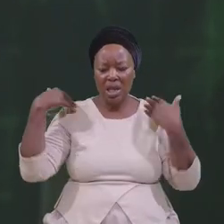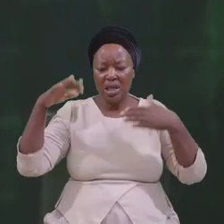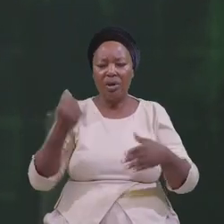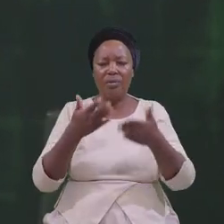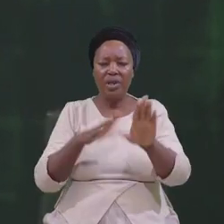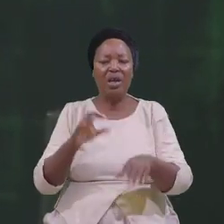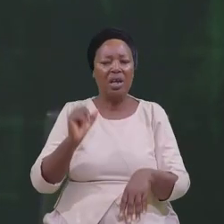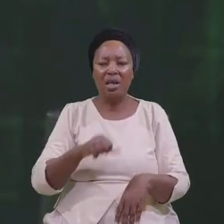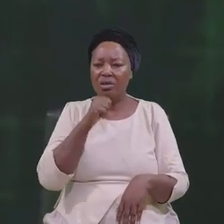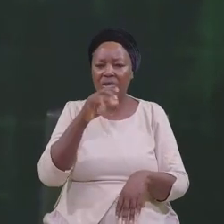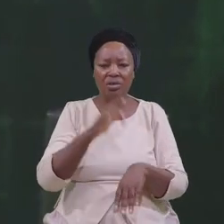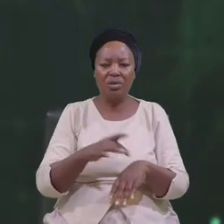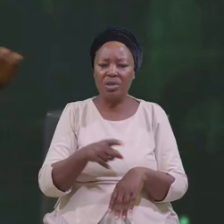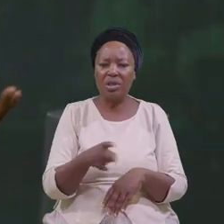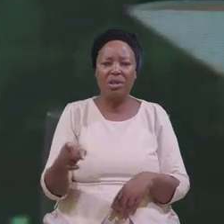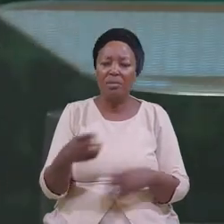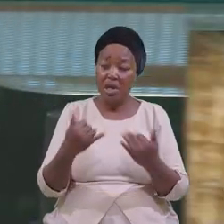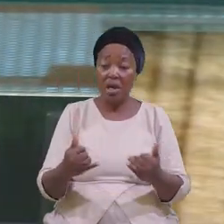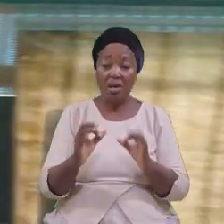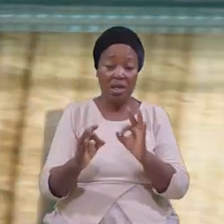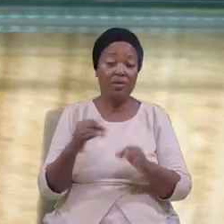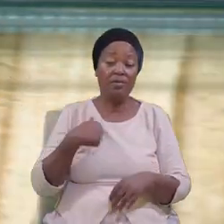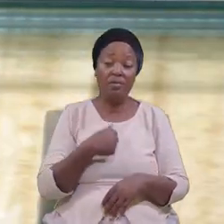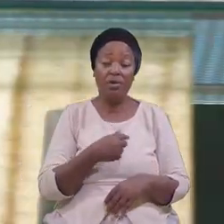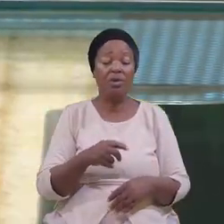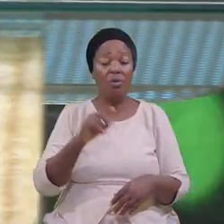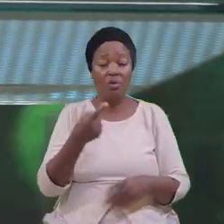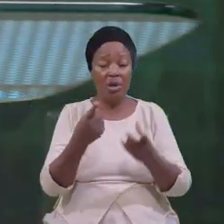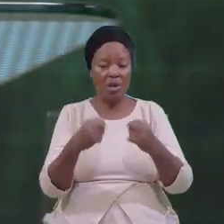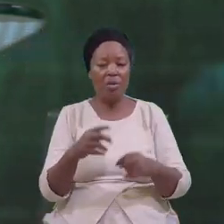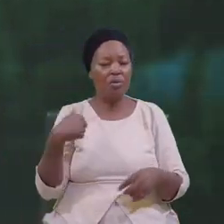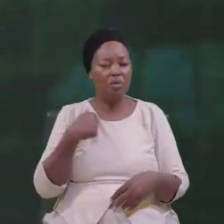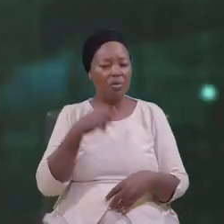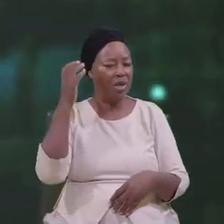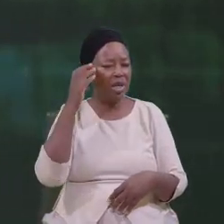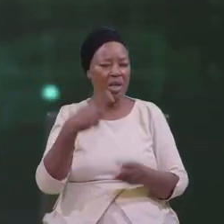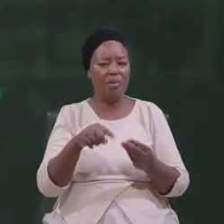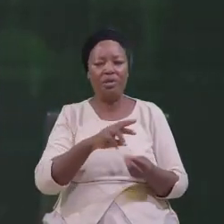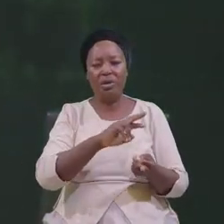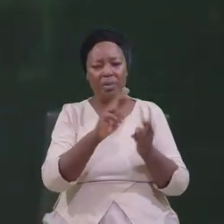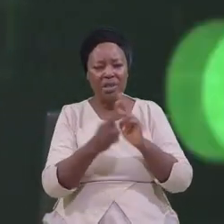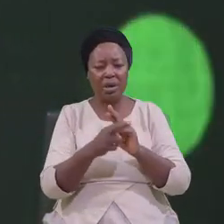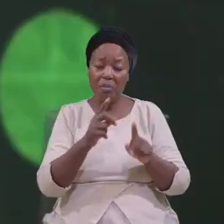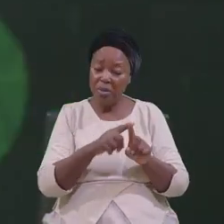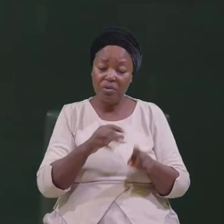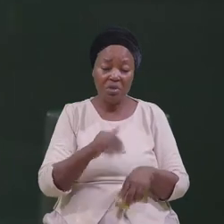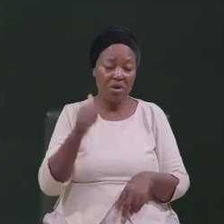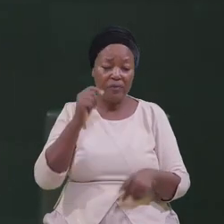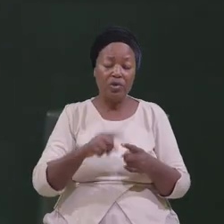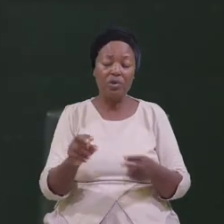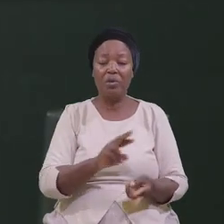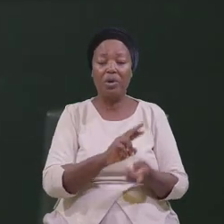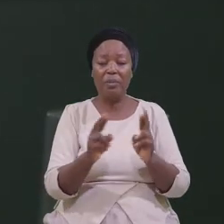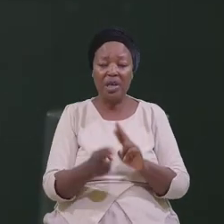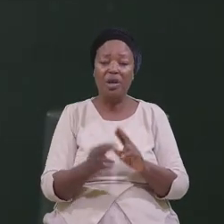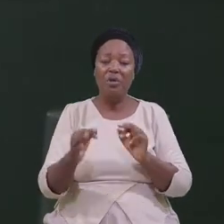not touch them. Now, if we only come, we hear about repentance, we don't repent. We hear